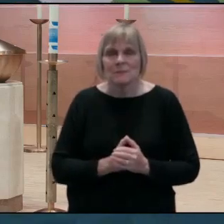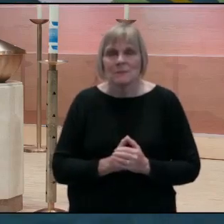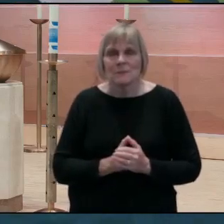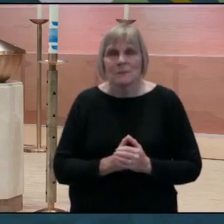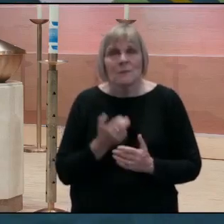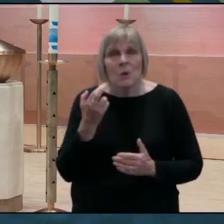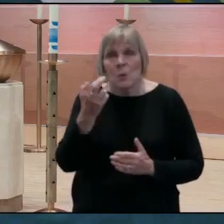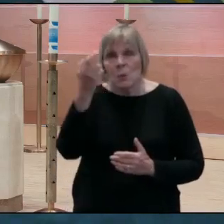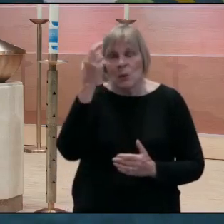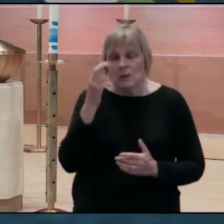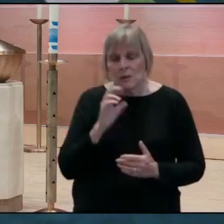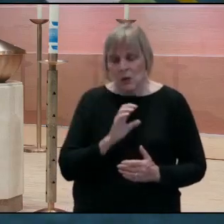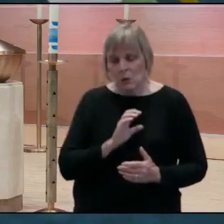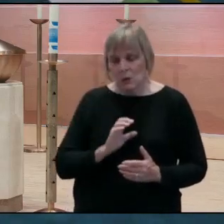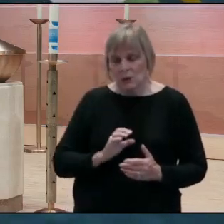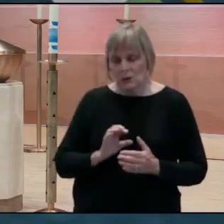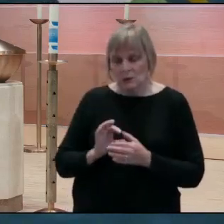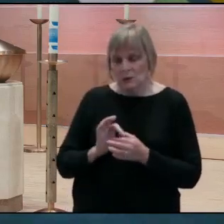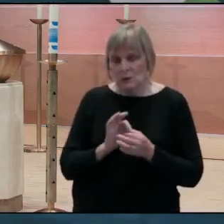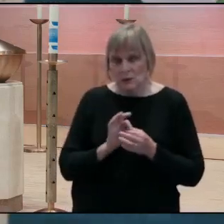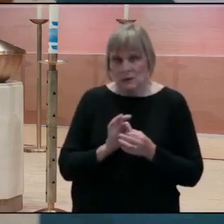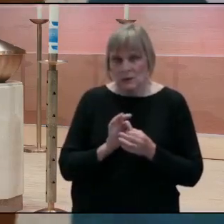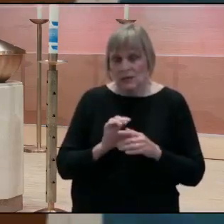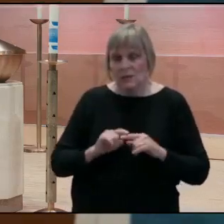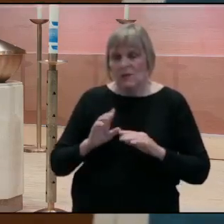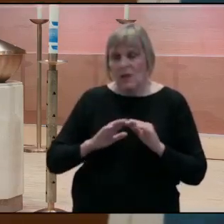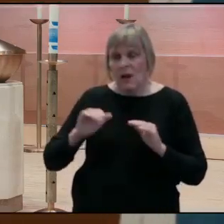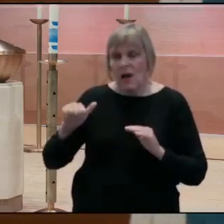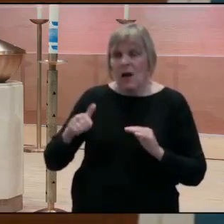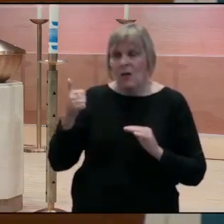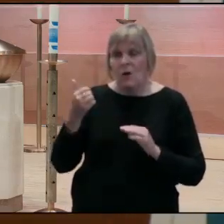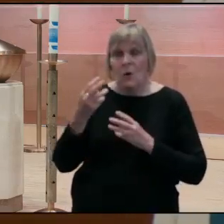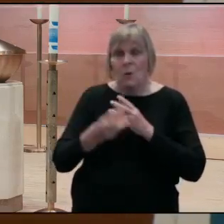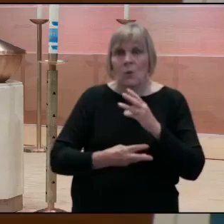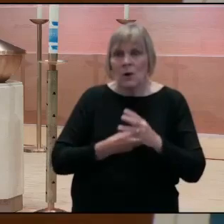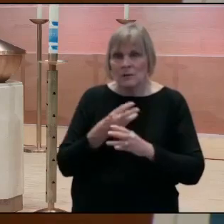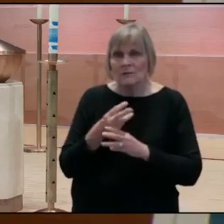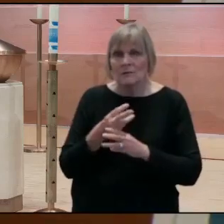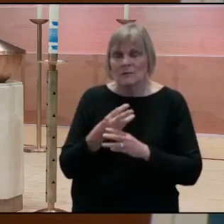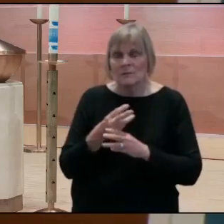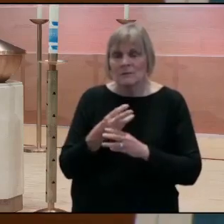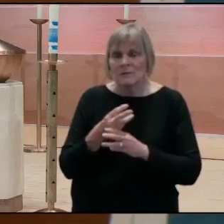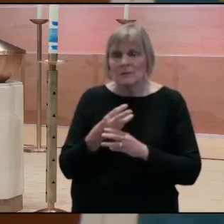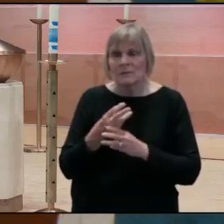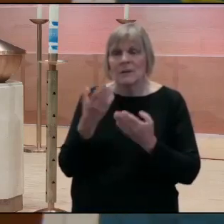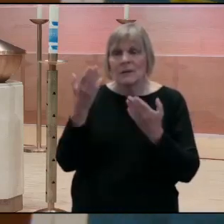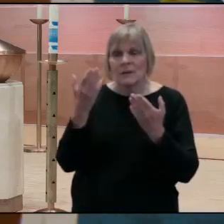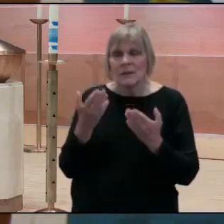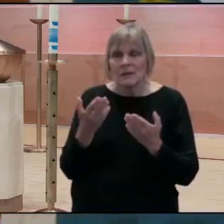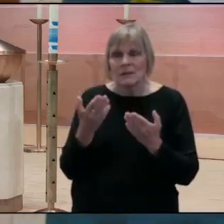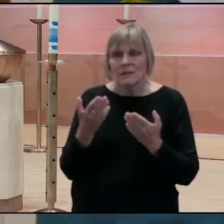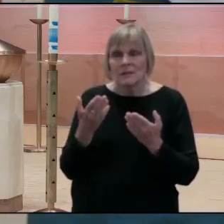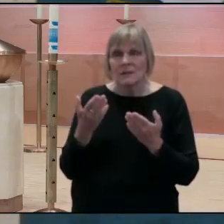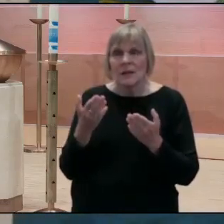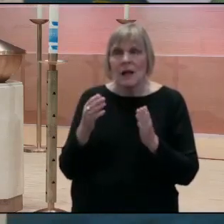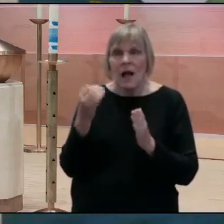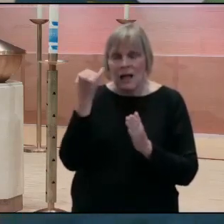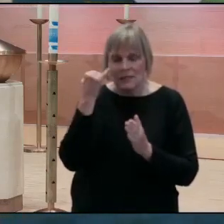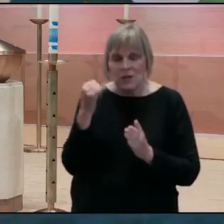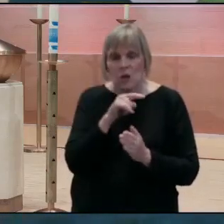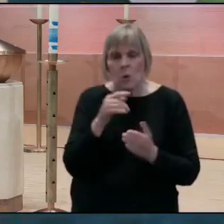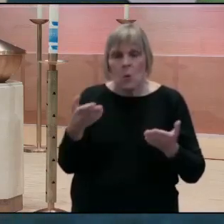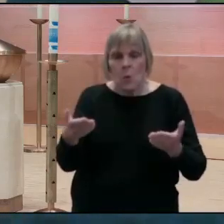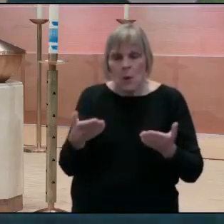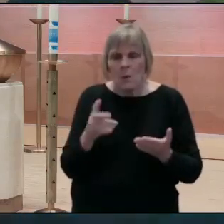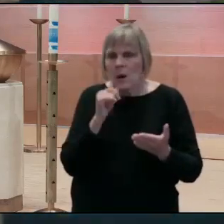The reason Christianity is so radical and so different than anything in this world is because Christianity is founded upon this principle, where you are